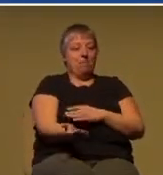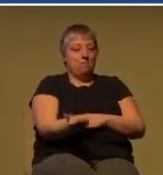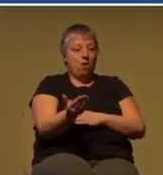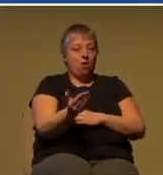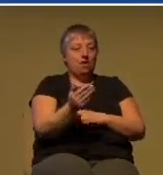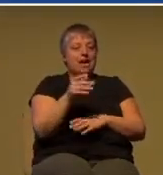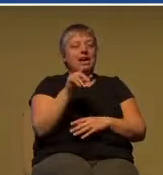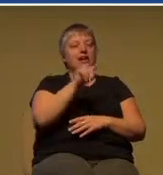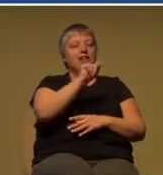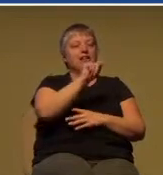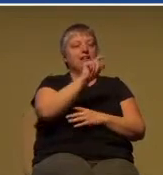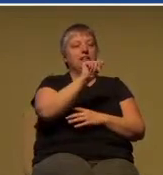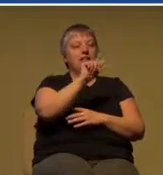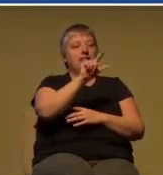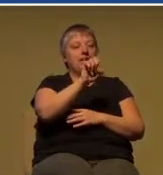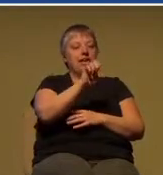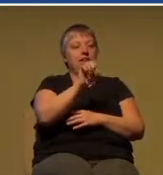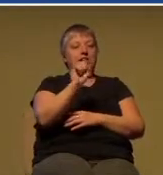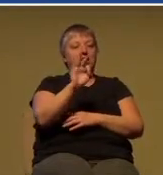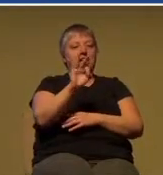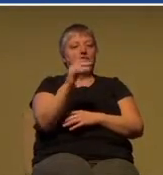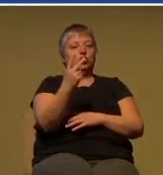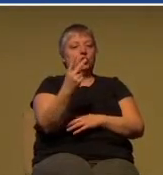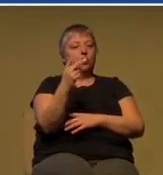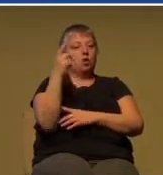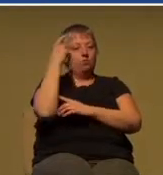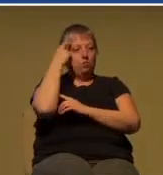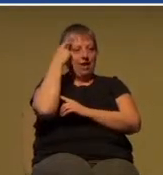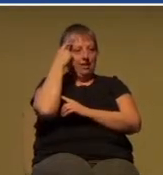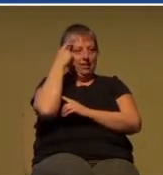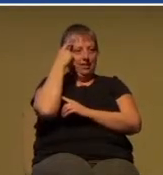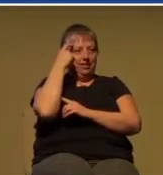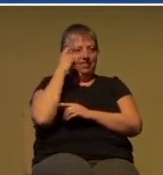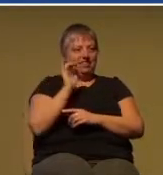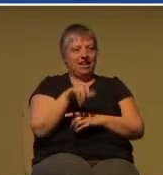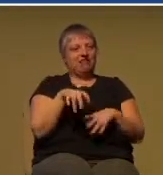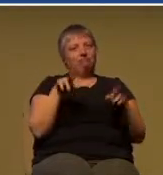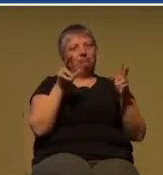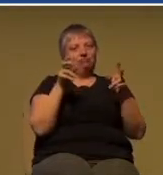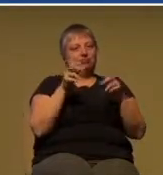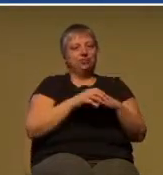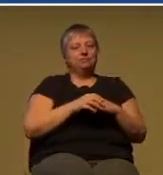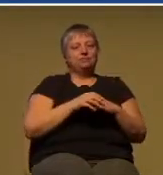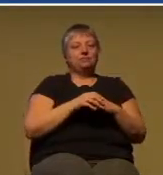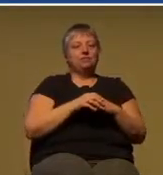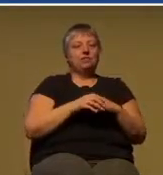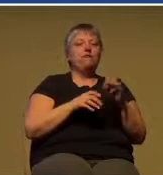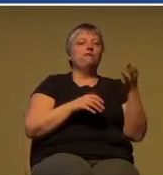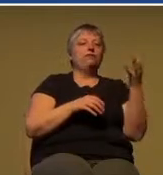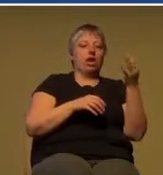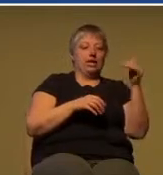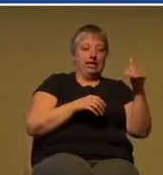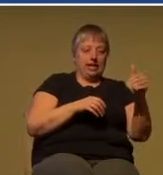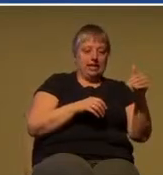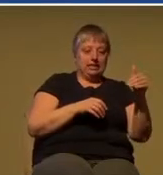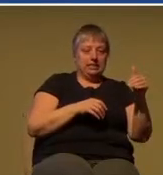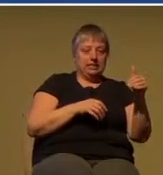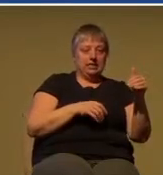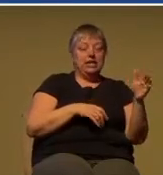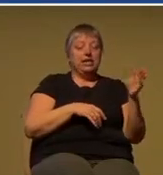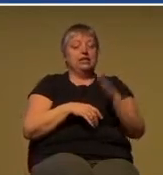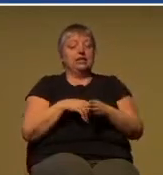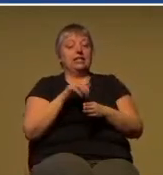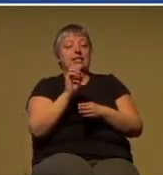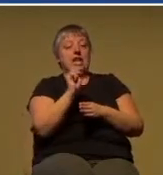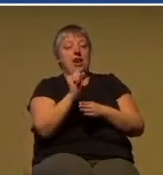interested, you can check it out on YouTube. Bits and pieces are there. Then we come back on Saturday morning, and Debra and I do a